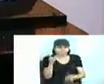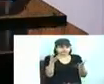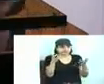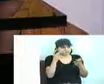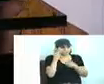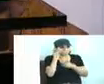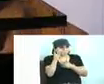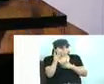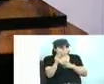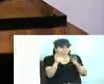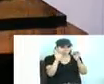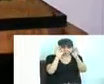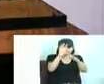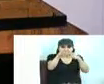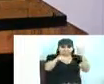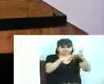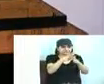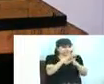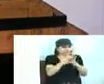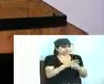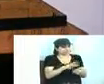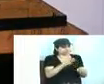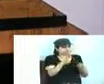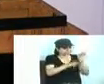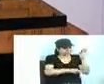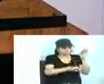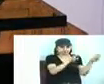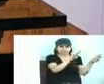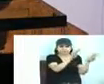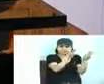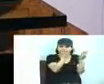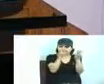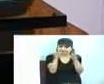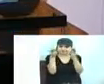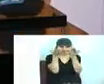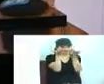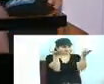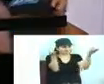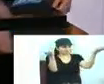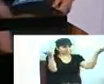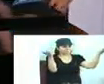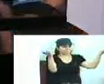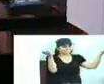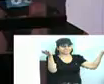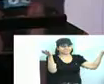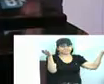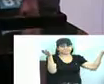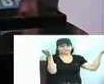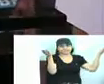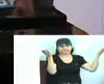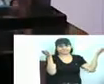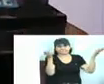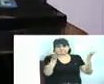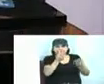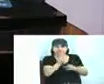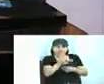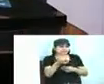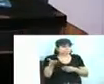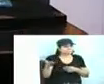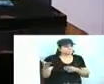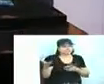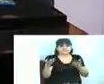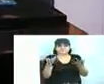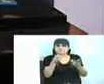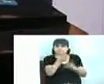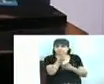paradise, simply look around and view it. Anything you